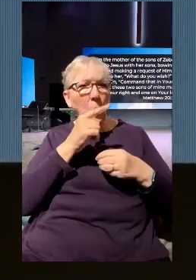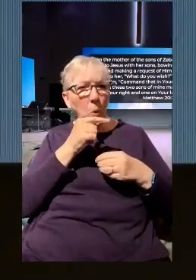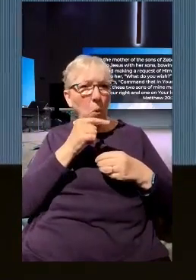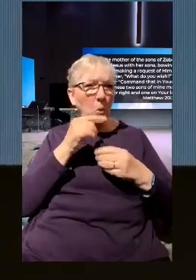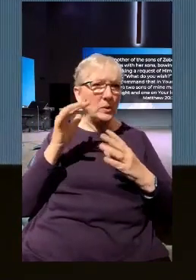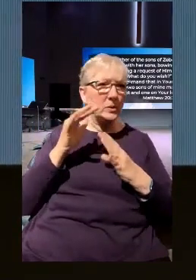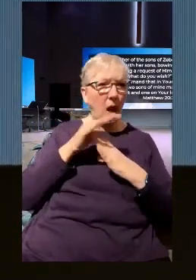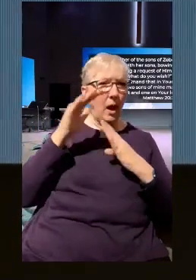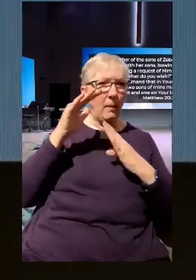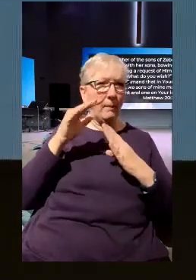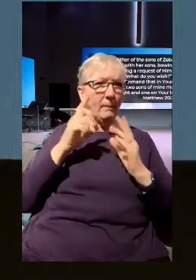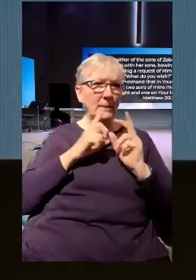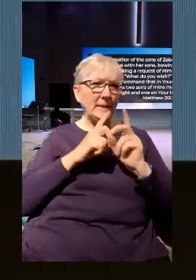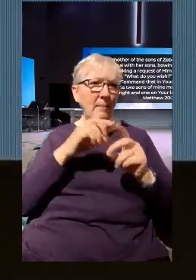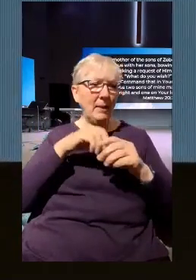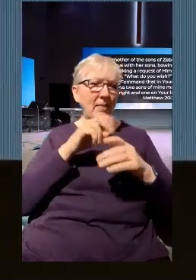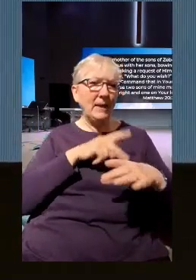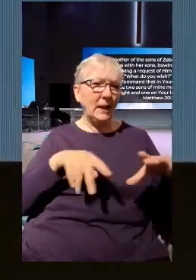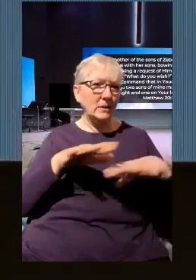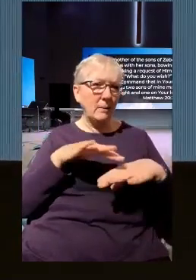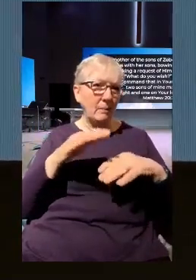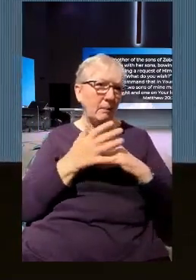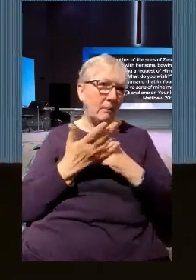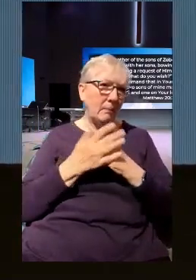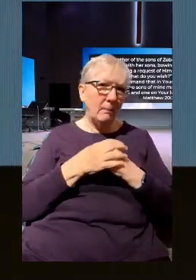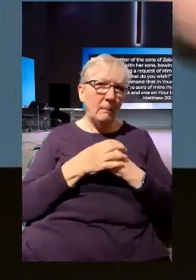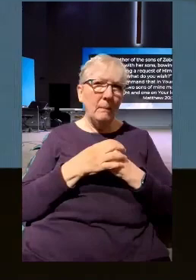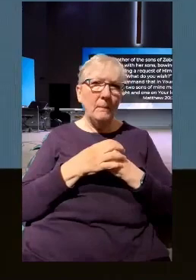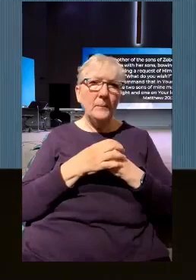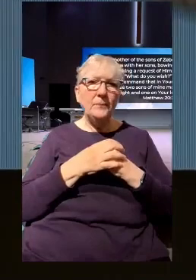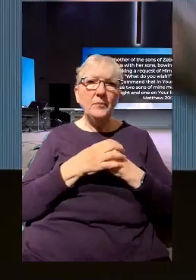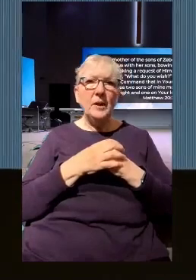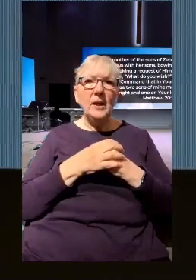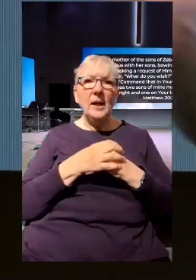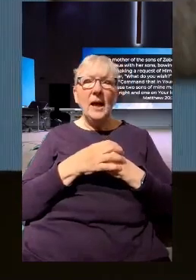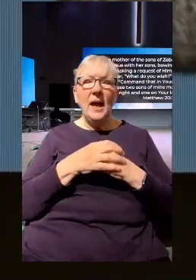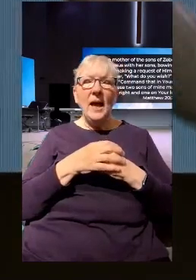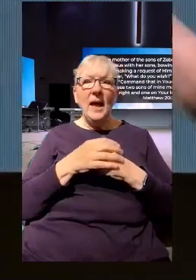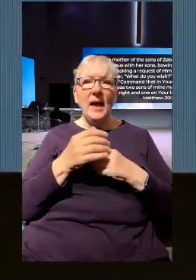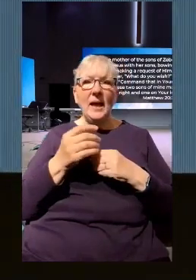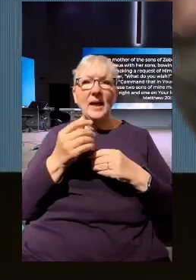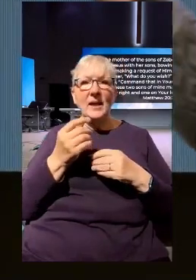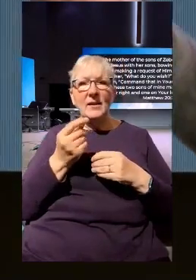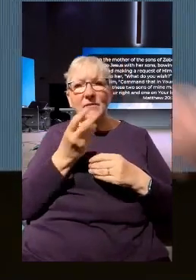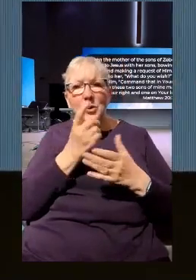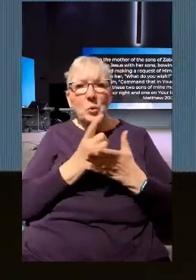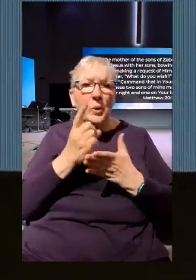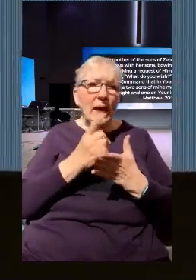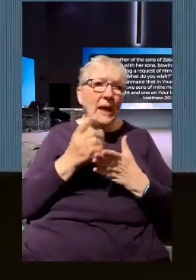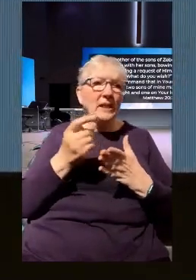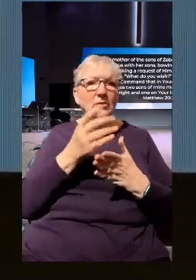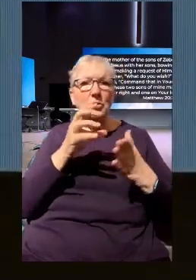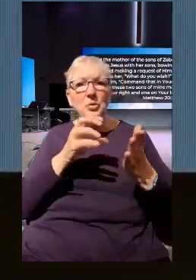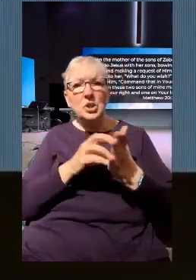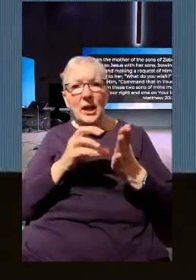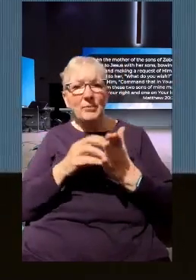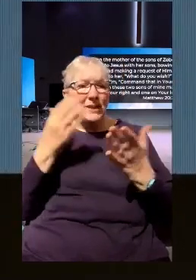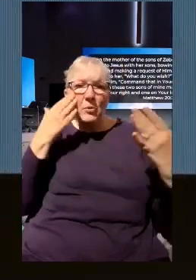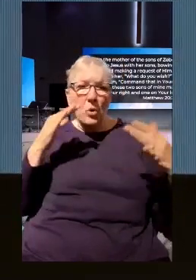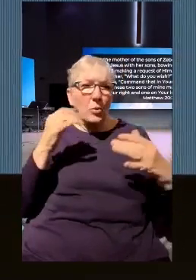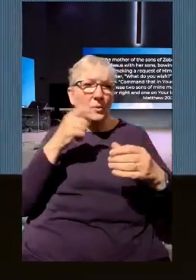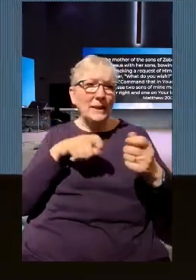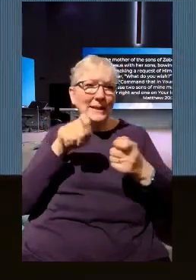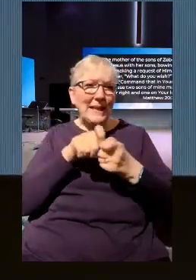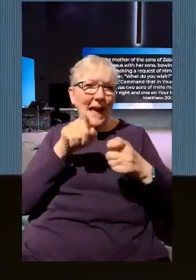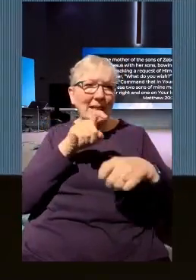kingdom, right? And in a couple of weeks, a couple of chapters, maybe days, I can't remember the timeline, we're going to find